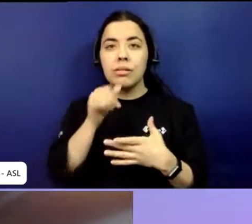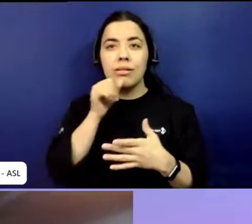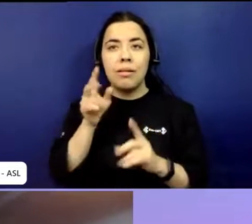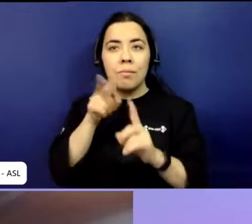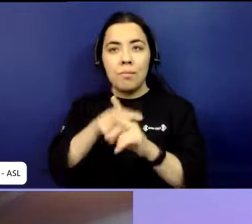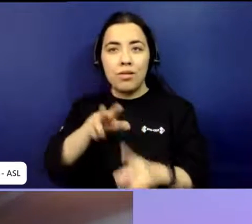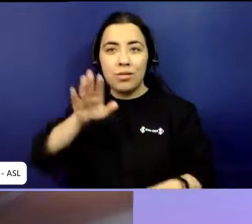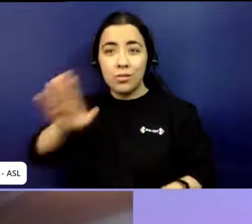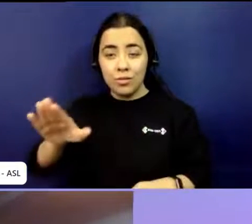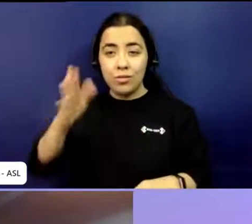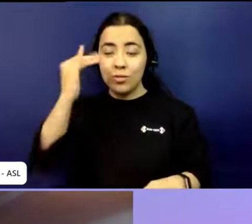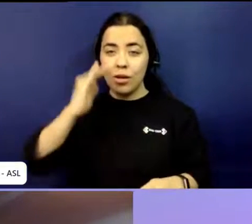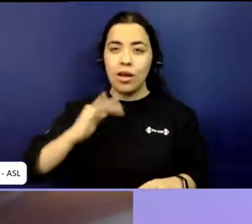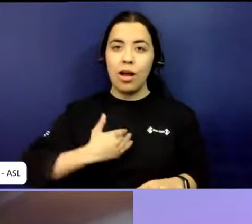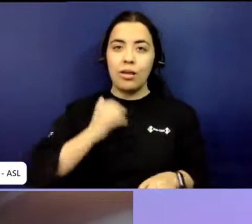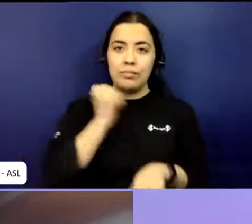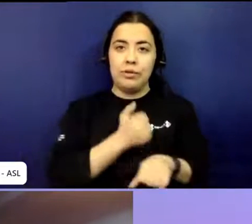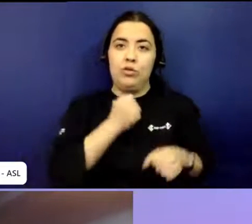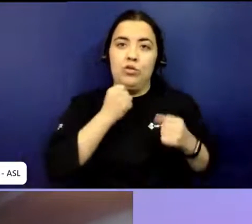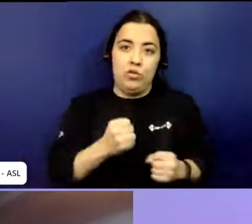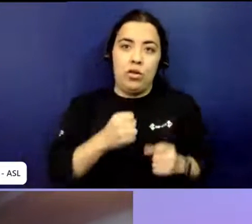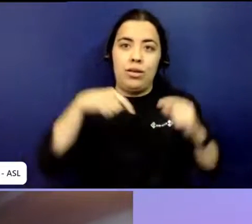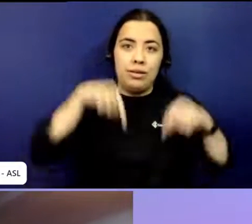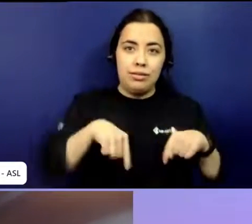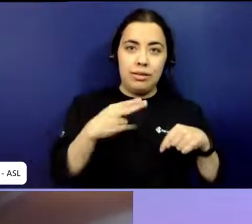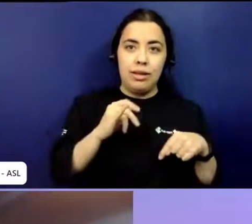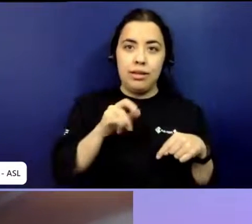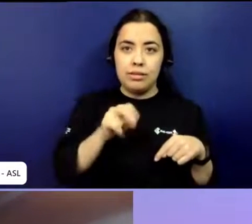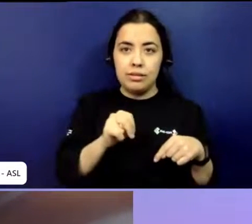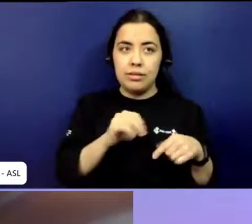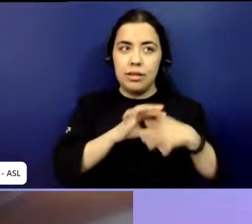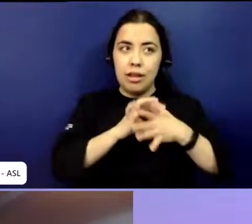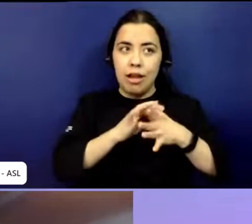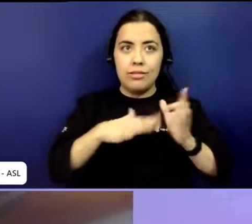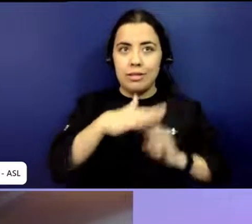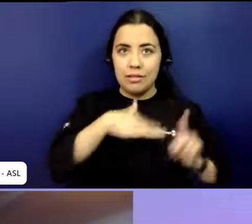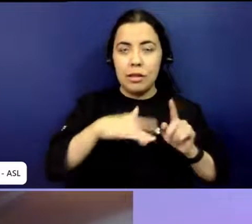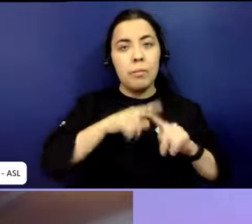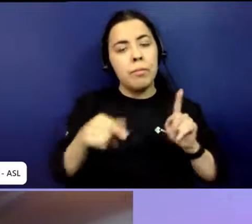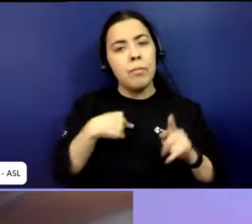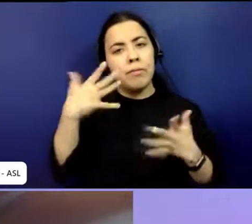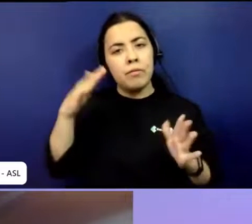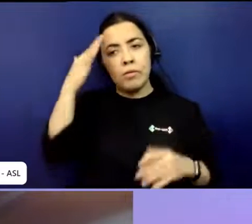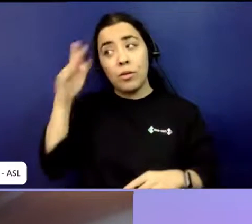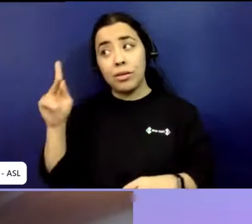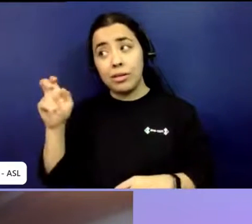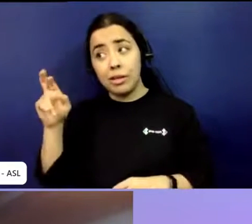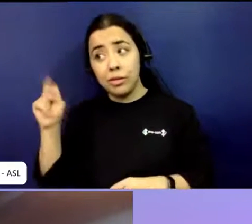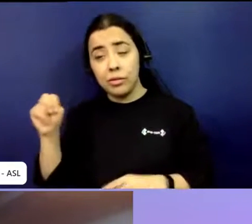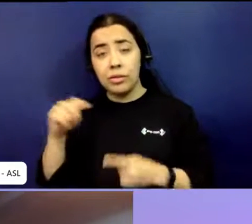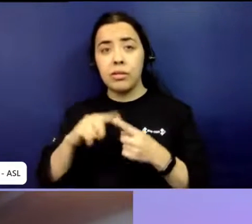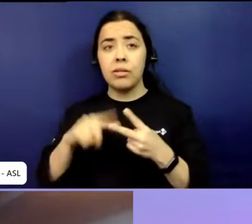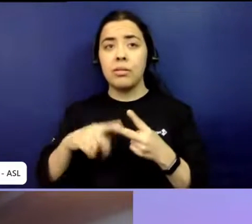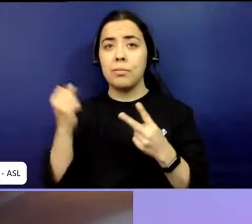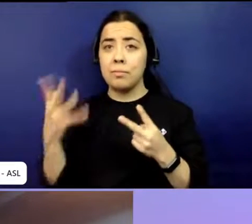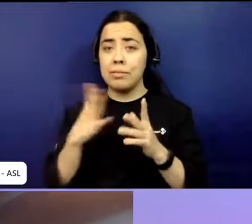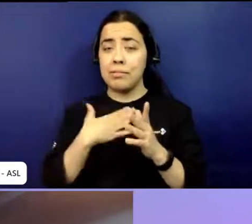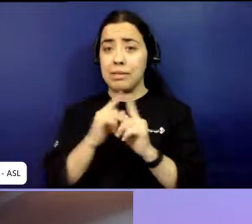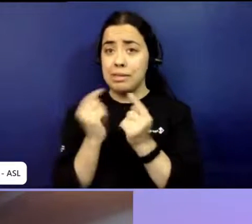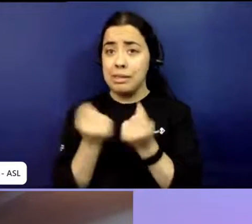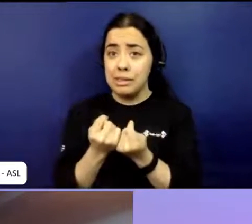very much contextualized. Mm-hmm. But I know Karen, I know several other members of my